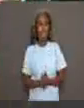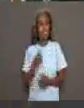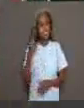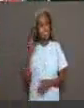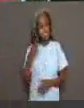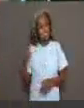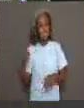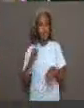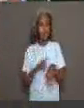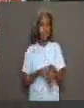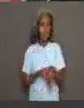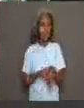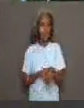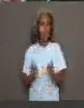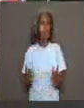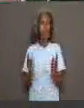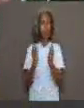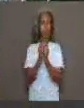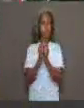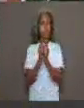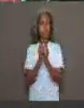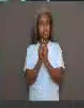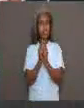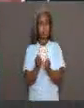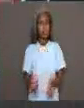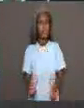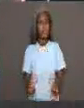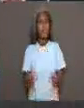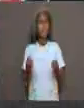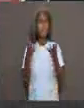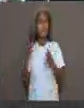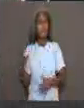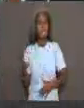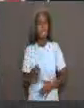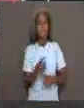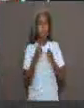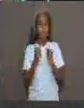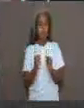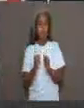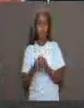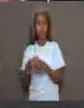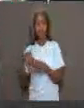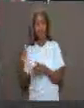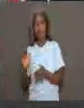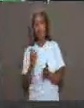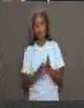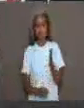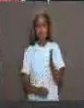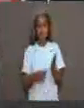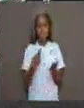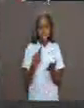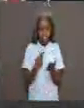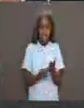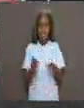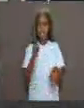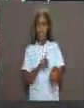Sometimes an occurrence will have many possible outcomes. In that